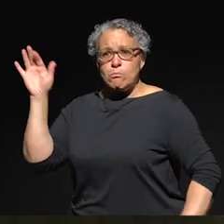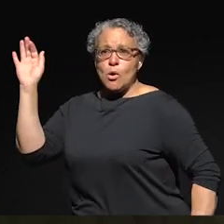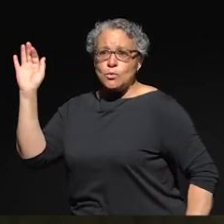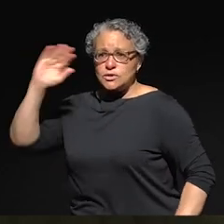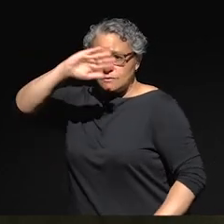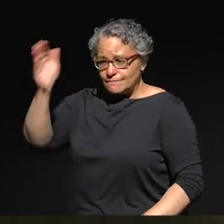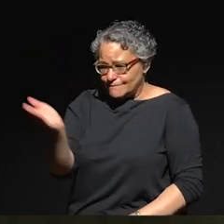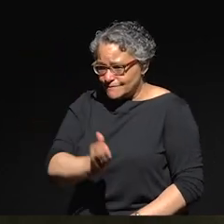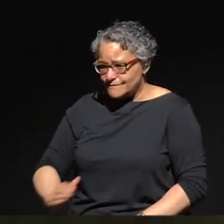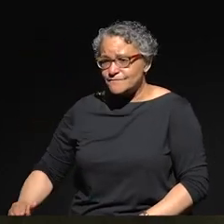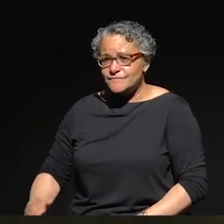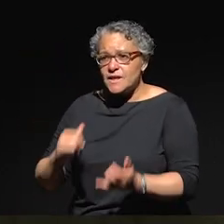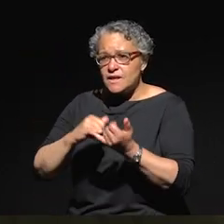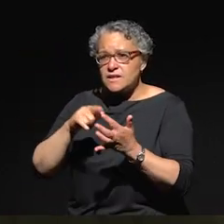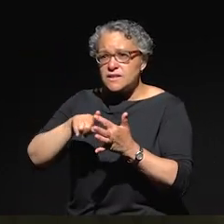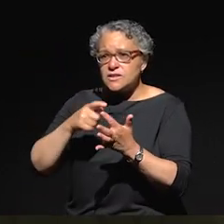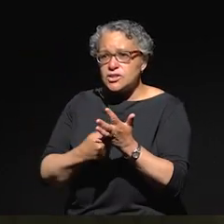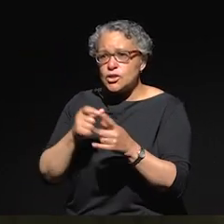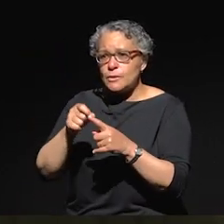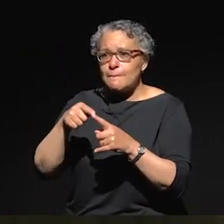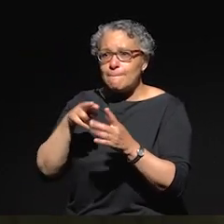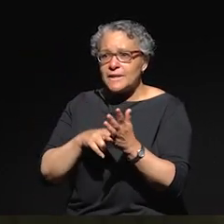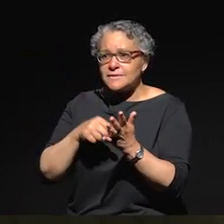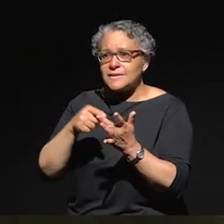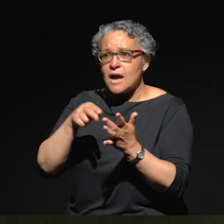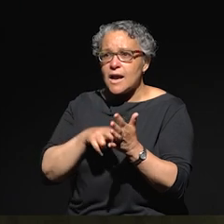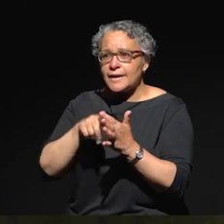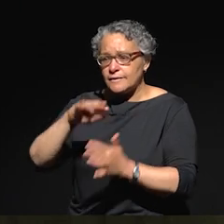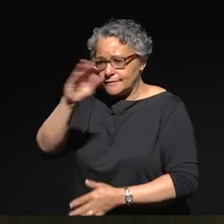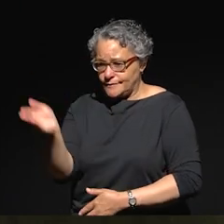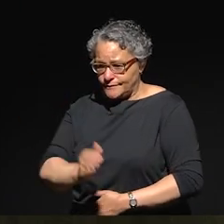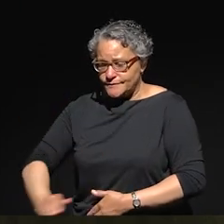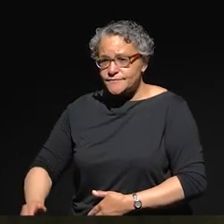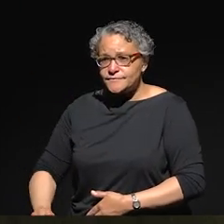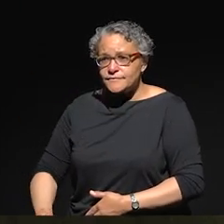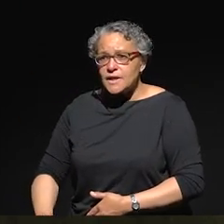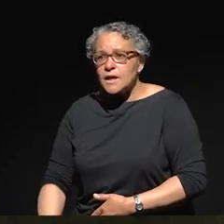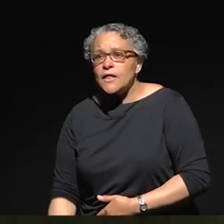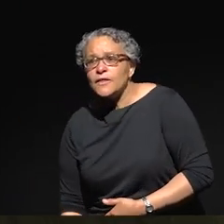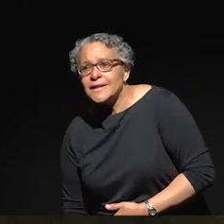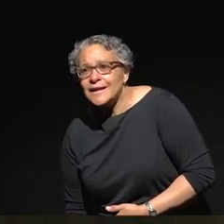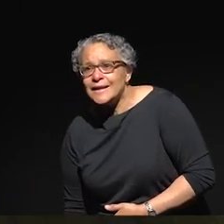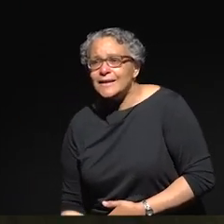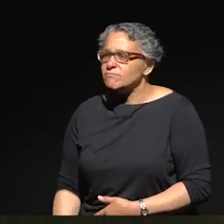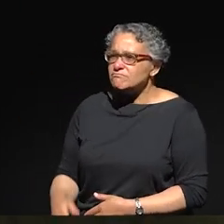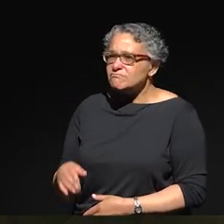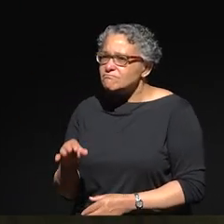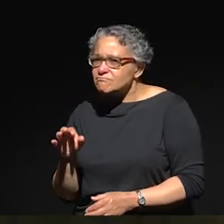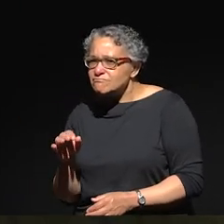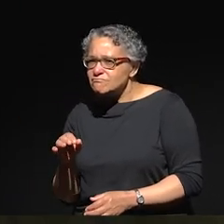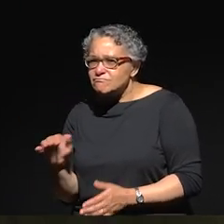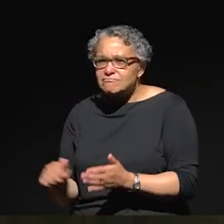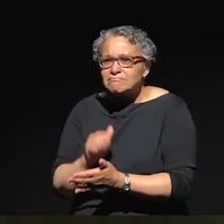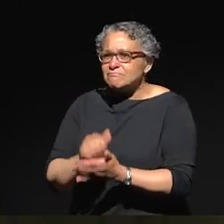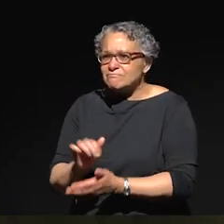posture of Leda for his St. Catherine, but as you see, the protruding knee is not quite there, and the position